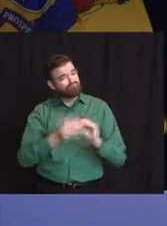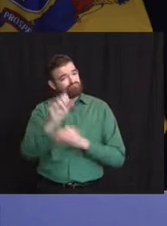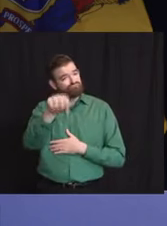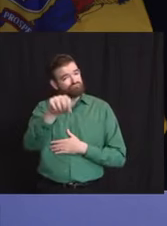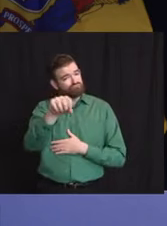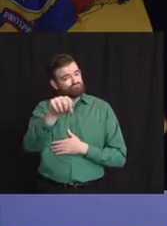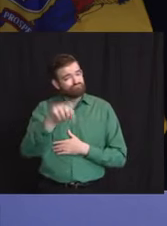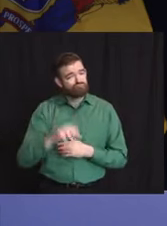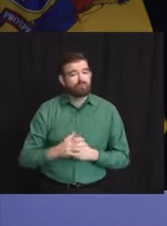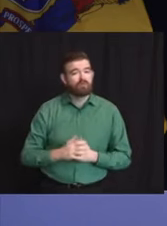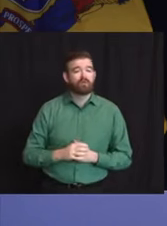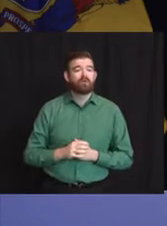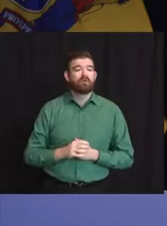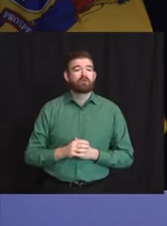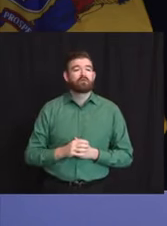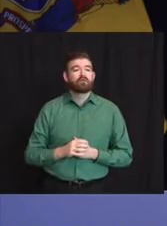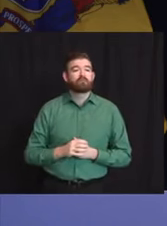a total of